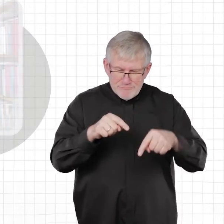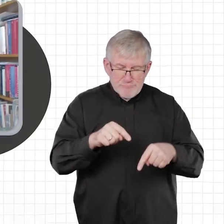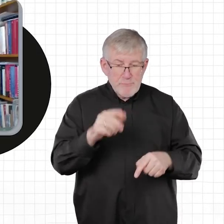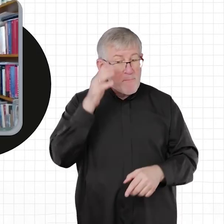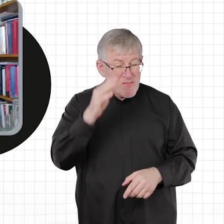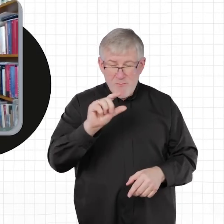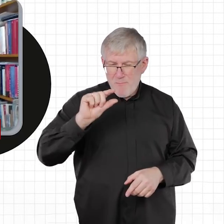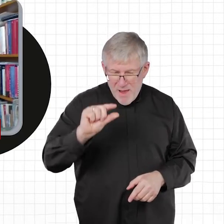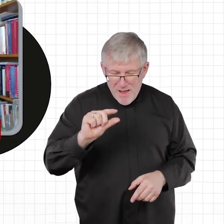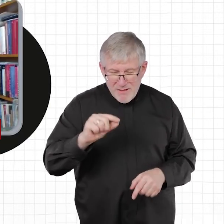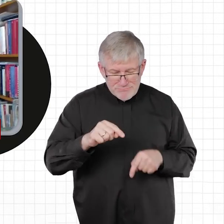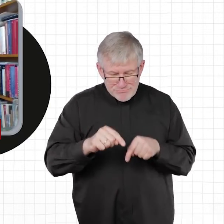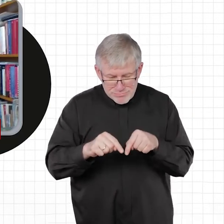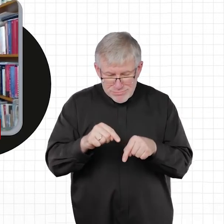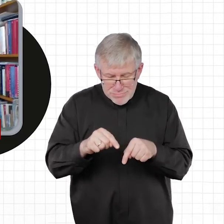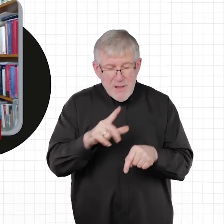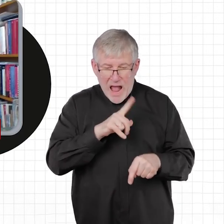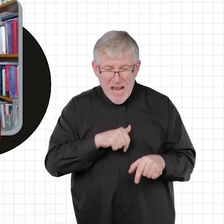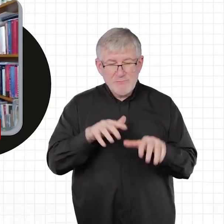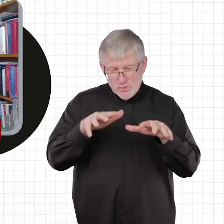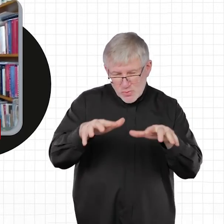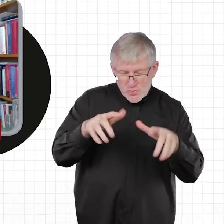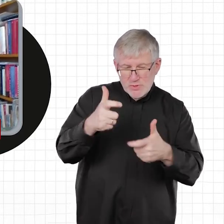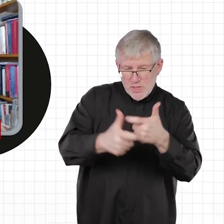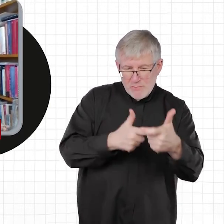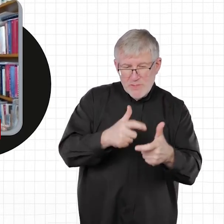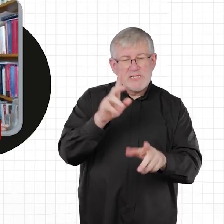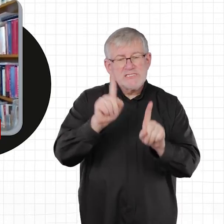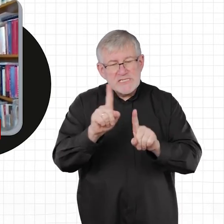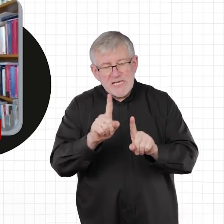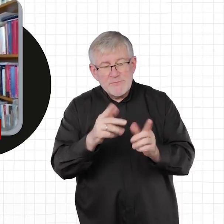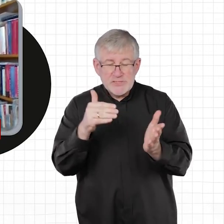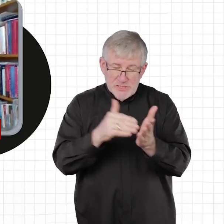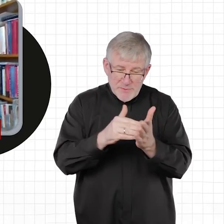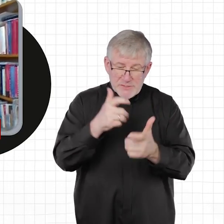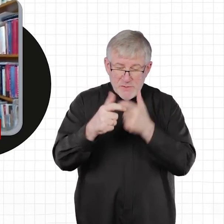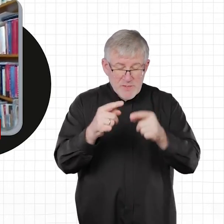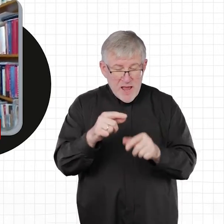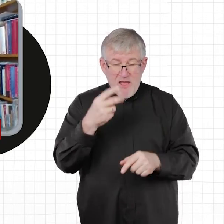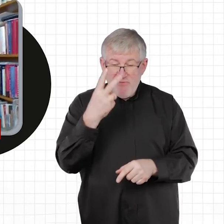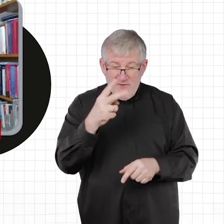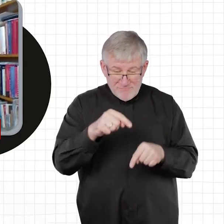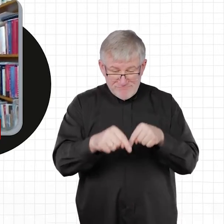Exactly. Well said. It's a marathon. Stay not positive. sprint. Stay positive.